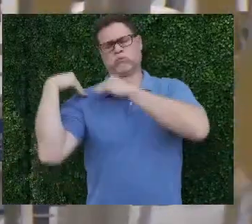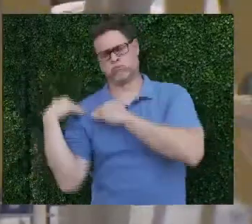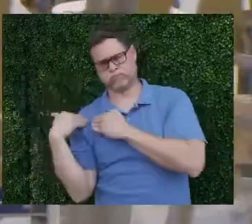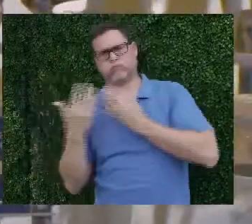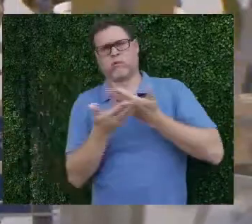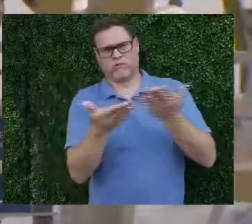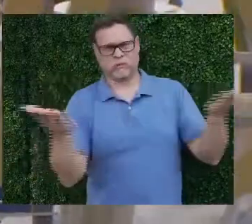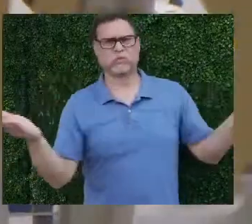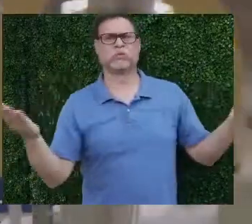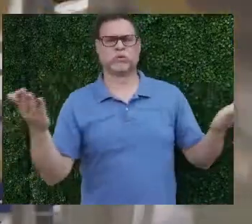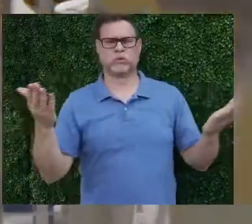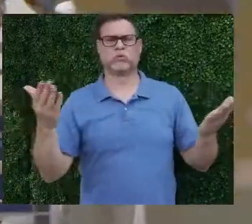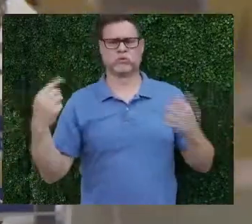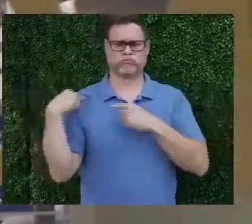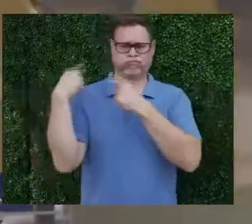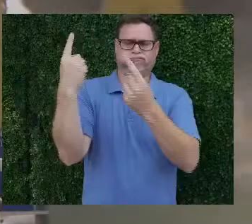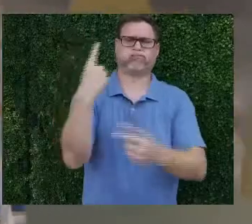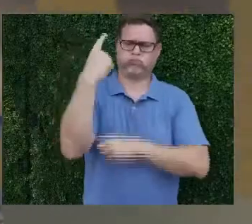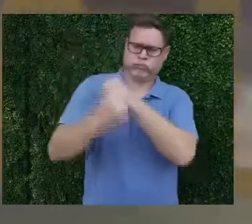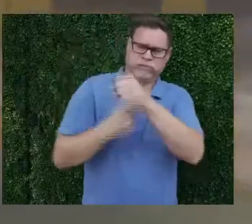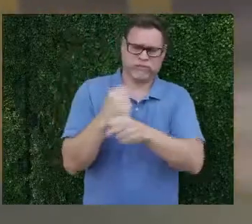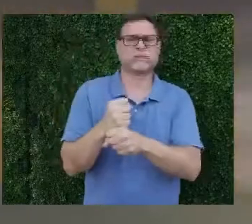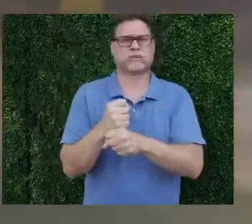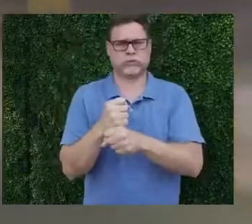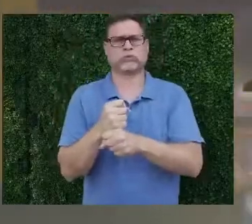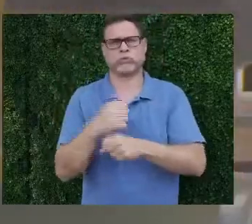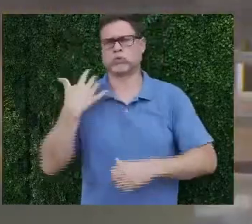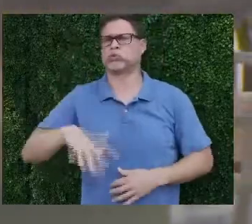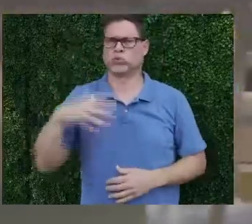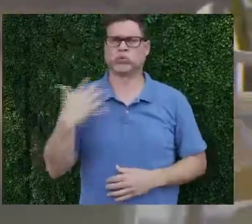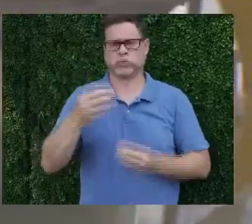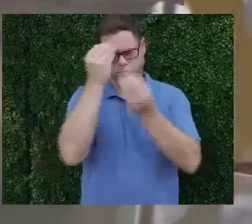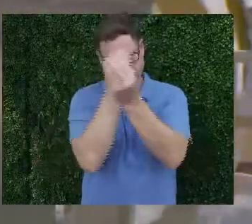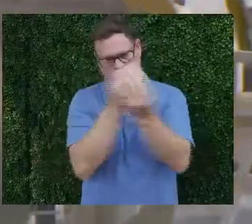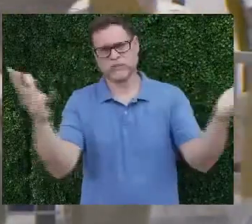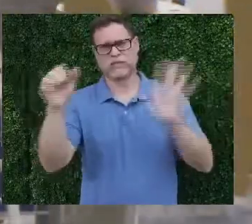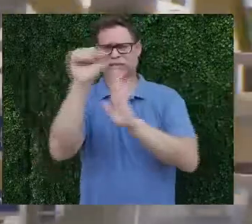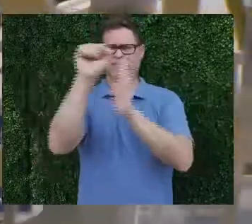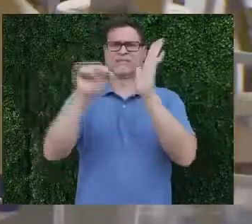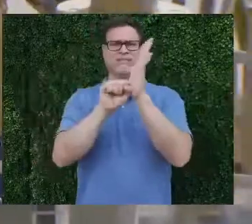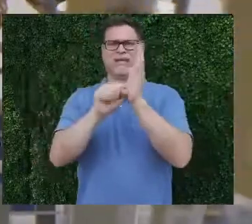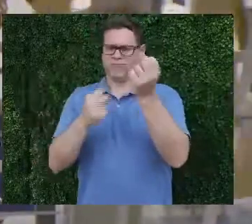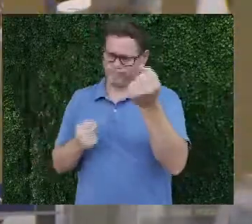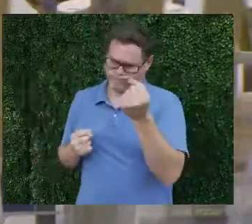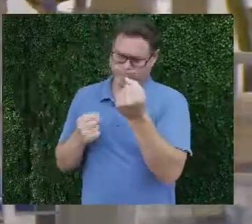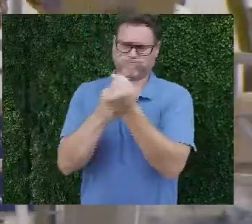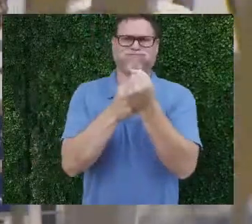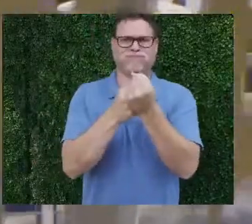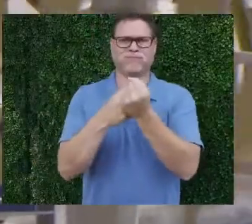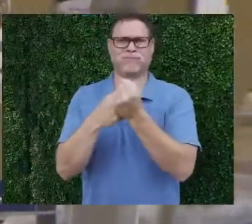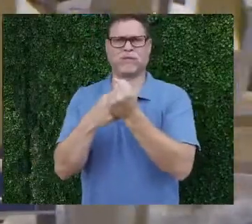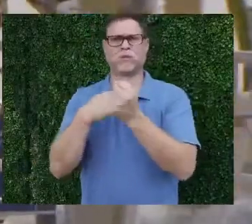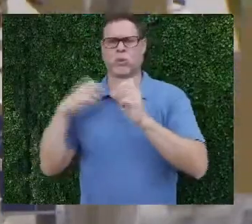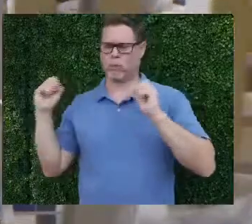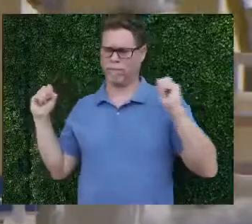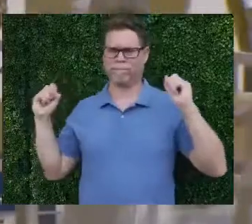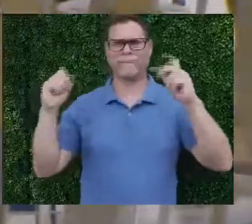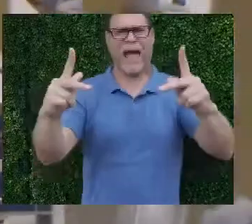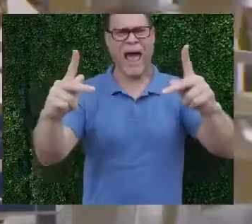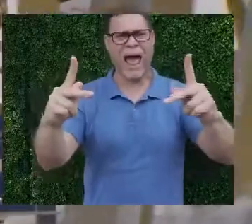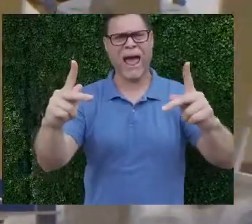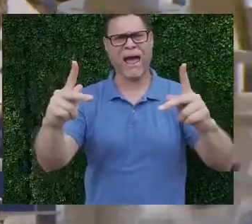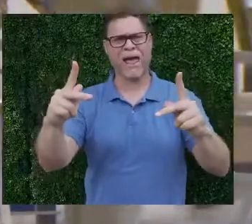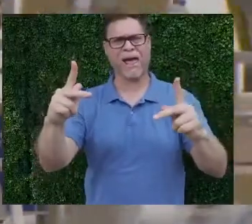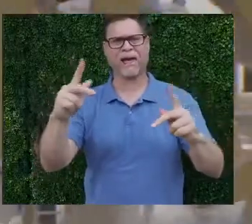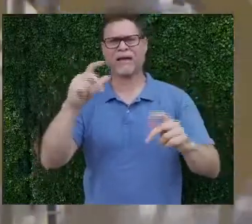on you over the course of the last year. But I want folks to know that the state has your back as we come back. This is not a day